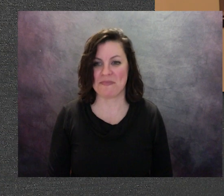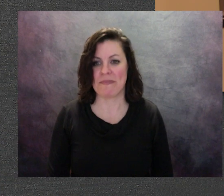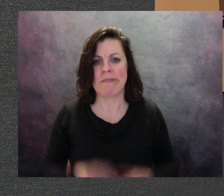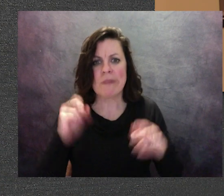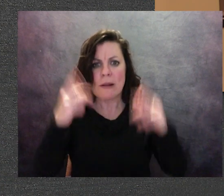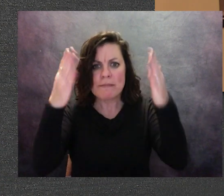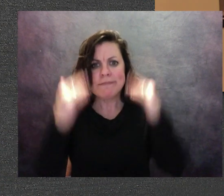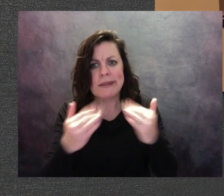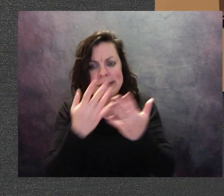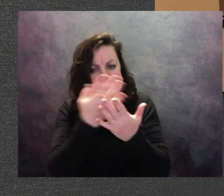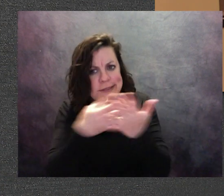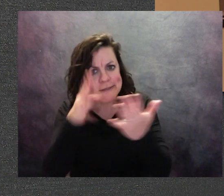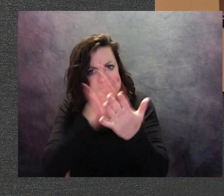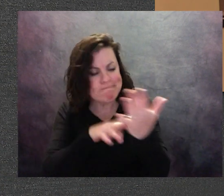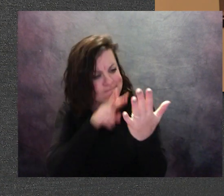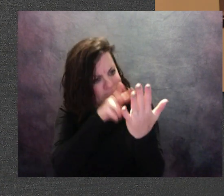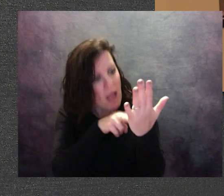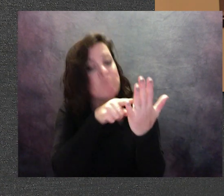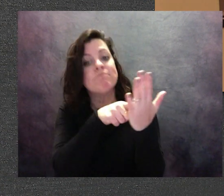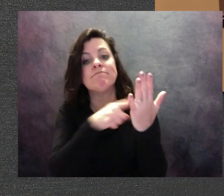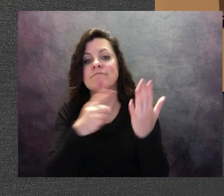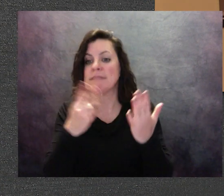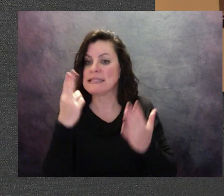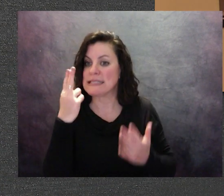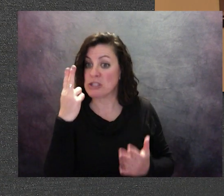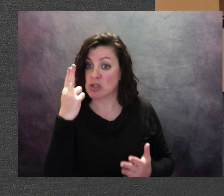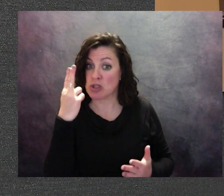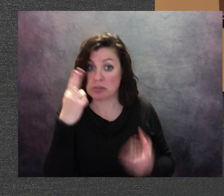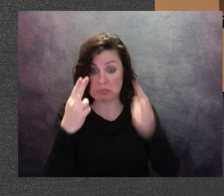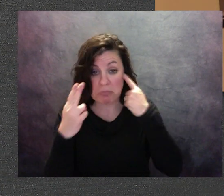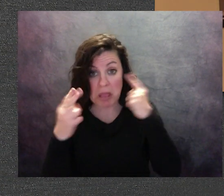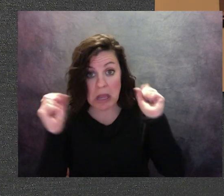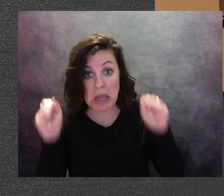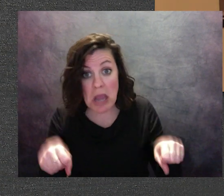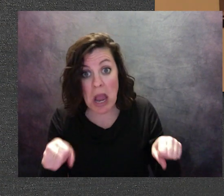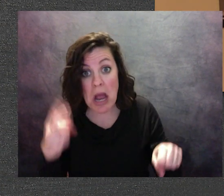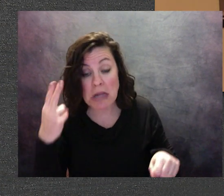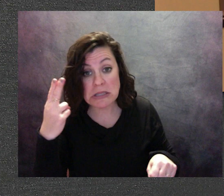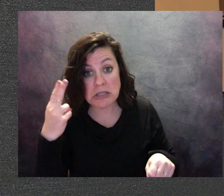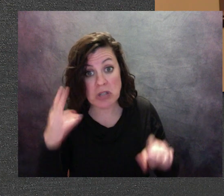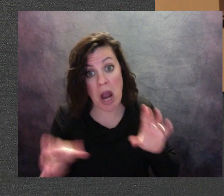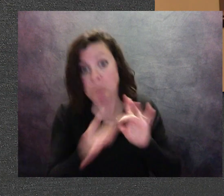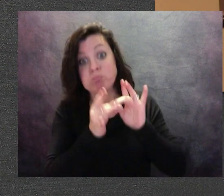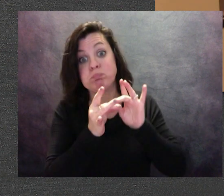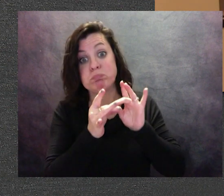about the scissors that you use? Can a magnet pick those up?